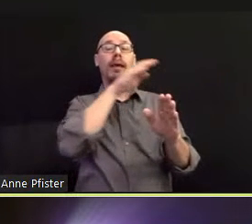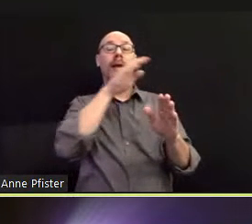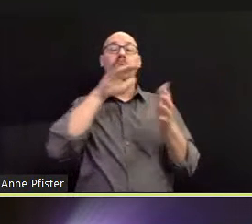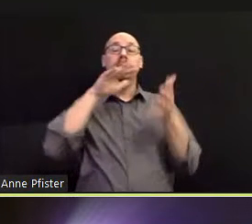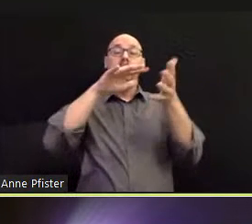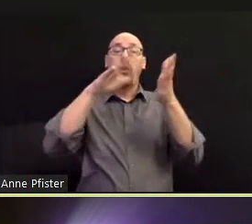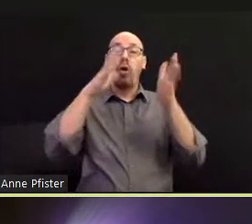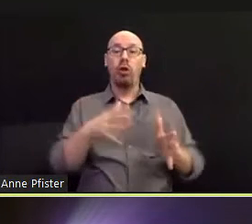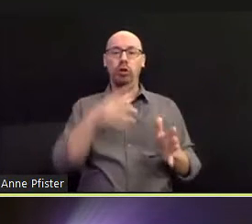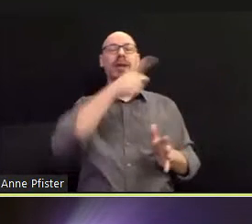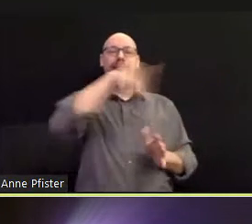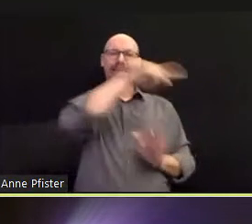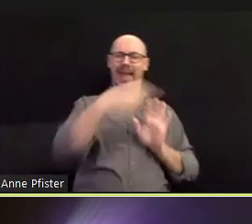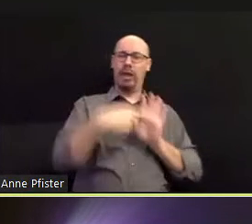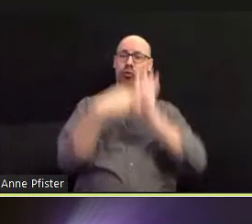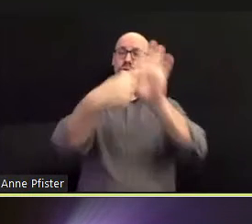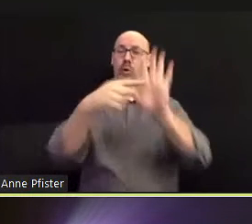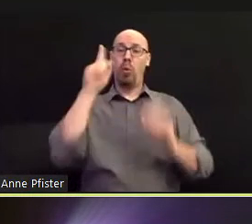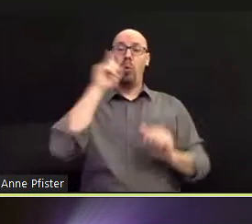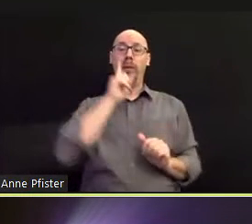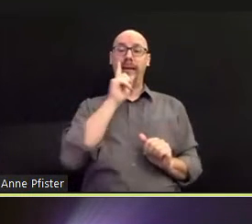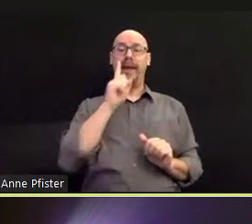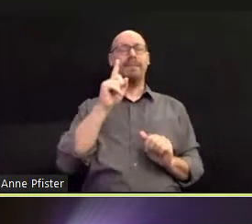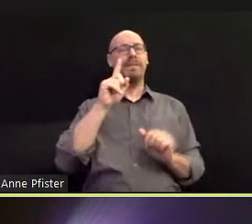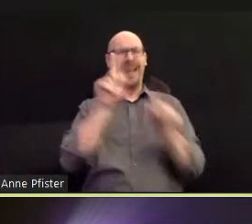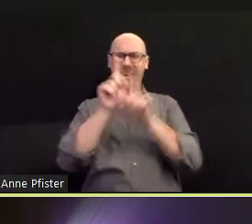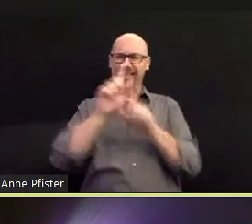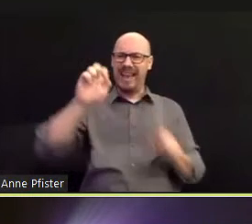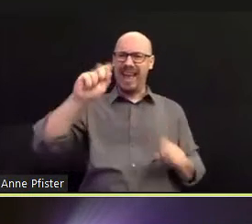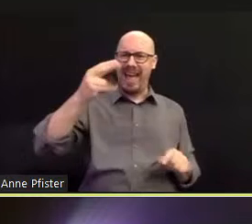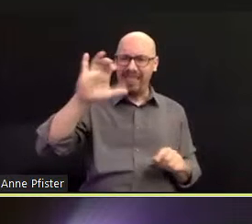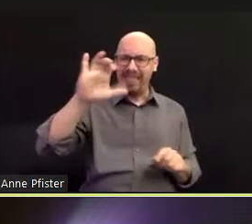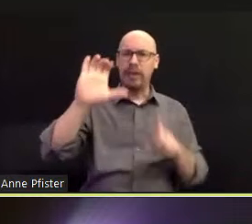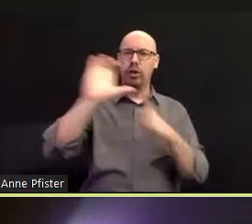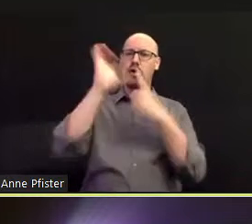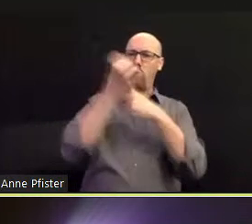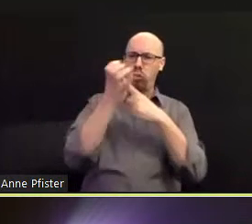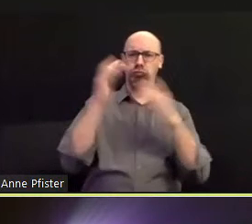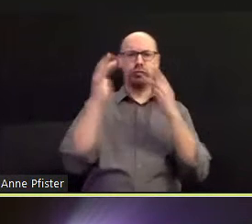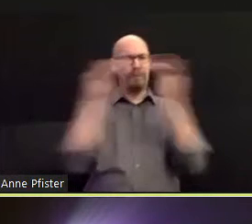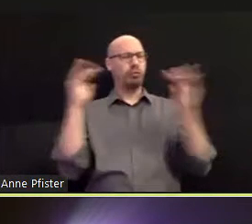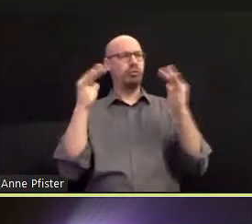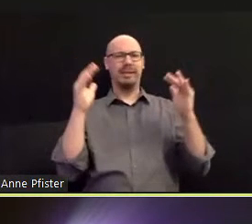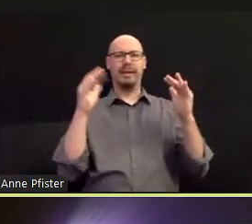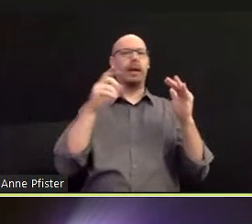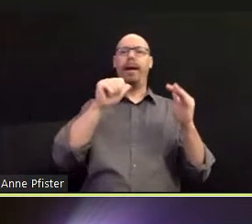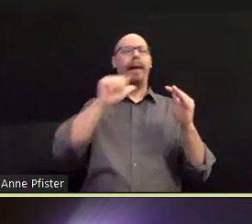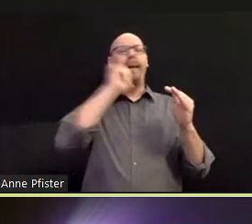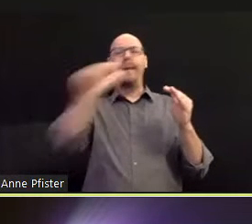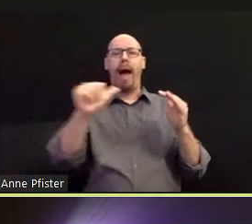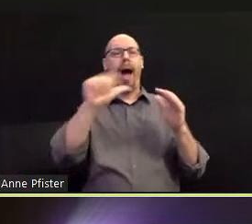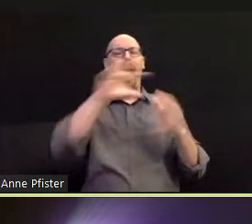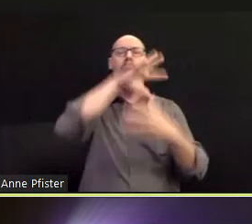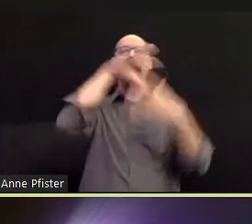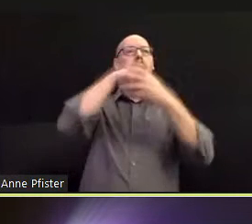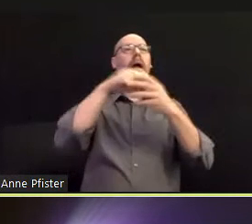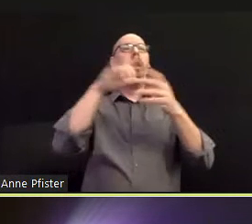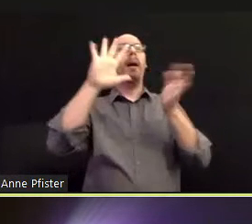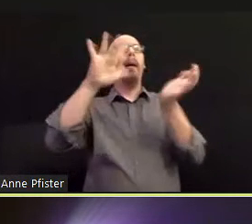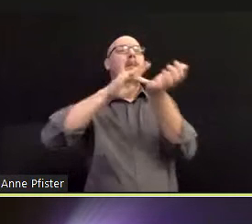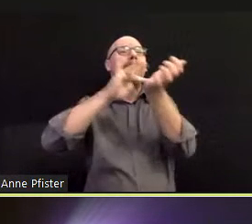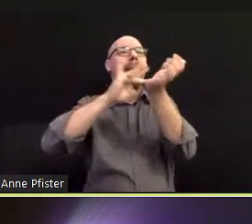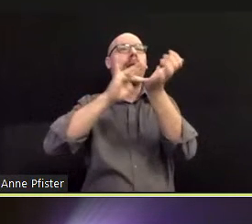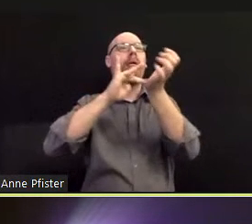deafness as an ethnic and cultural identity, setting it apart from more historically common deficit models and medicalized models